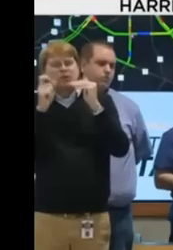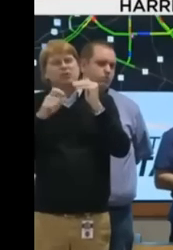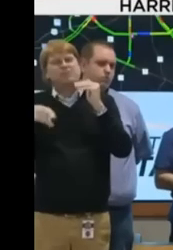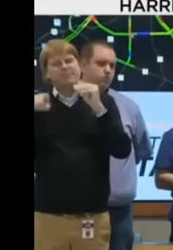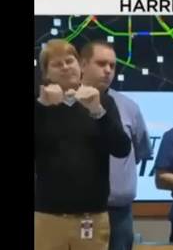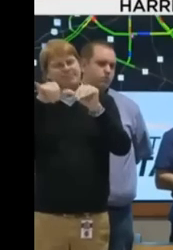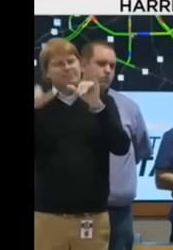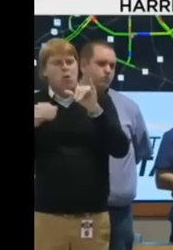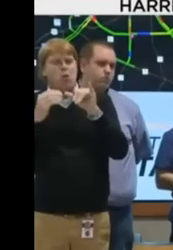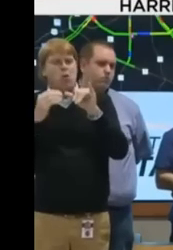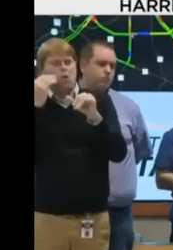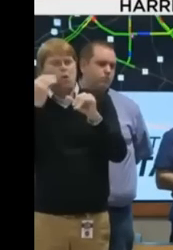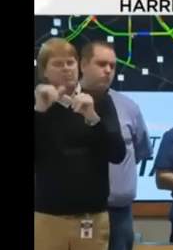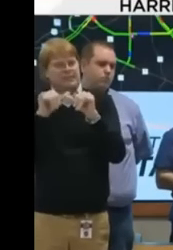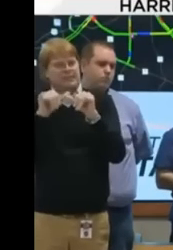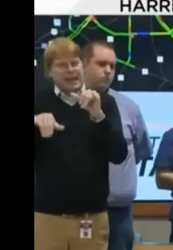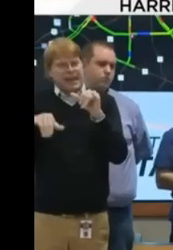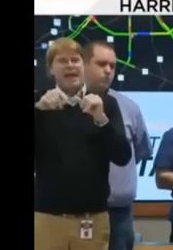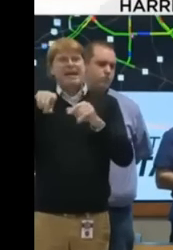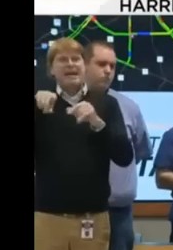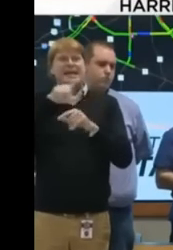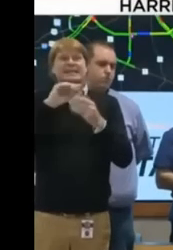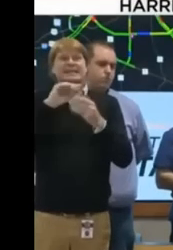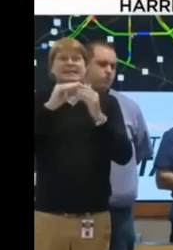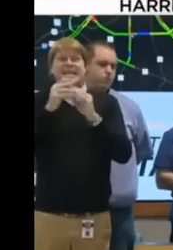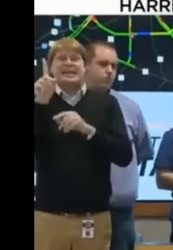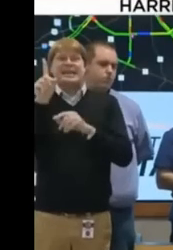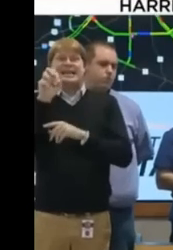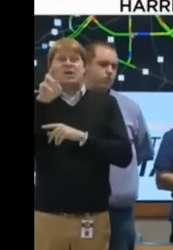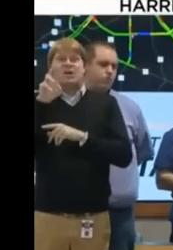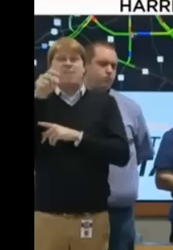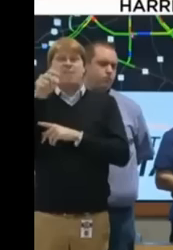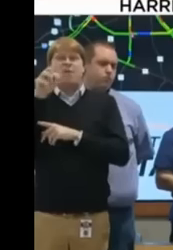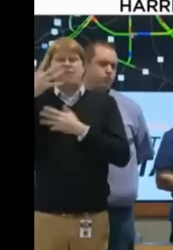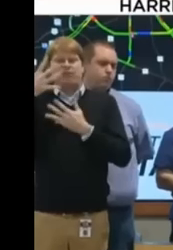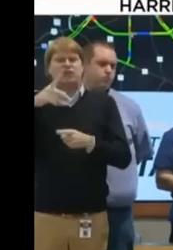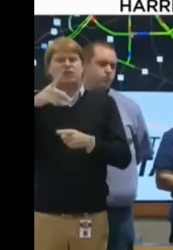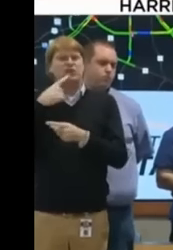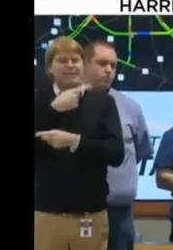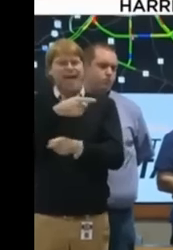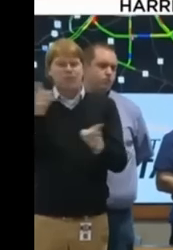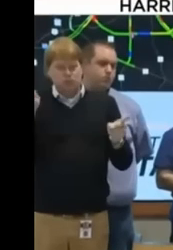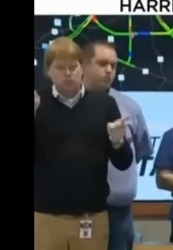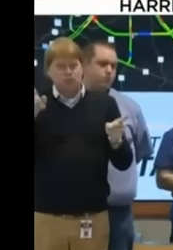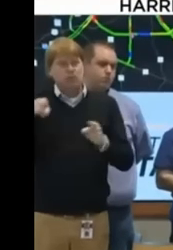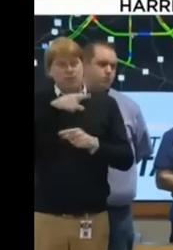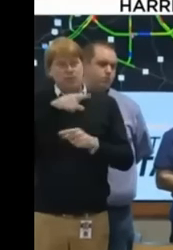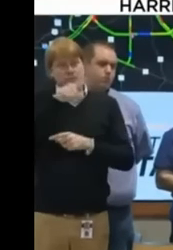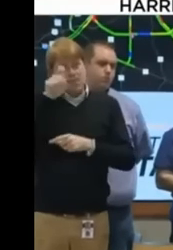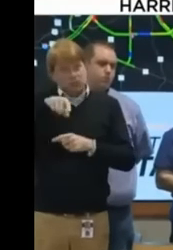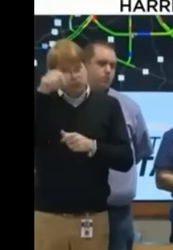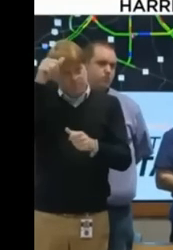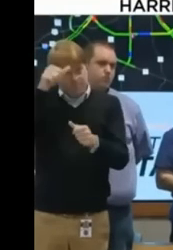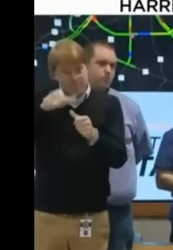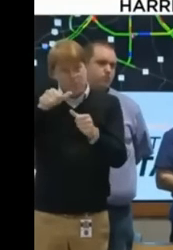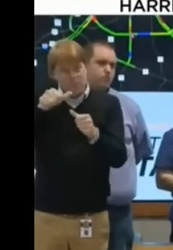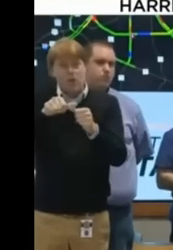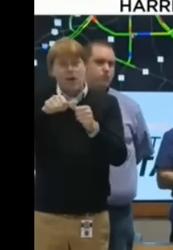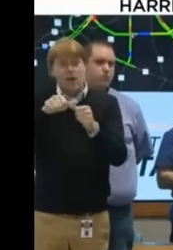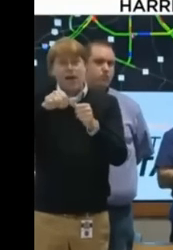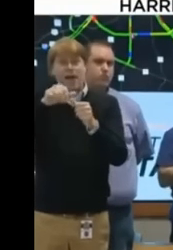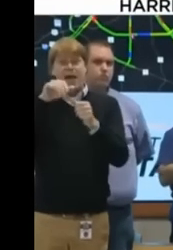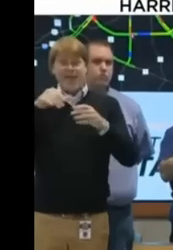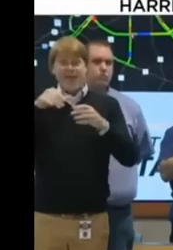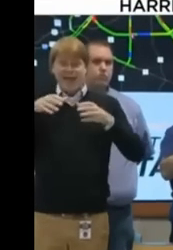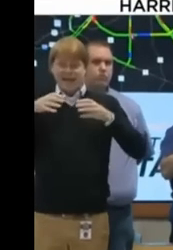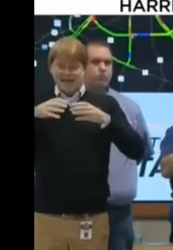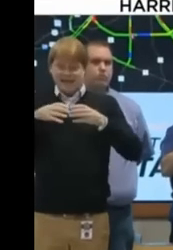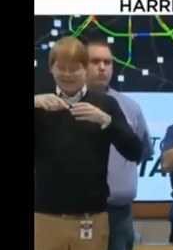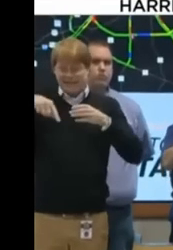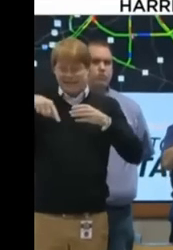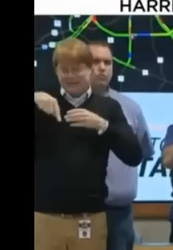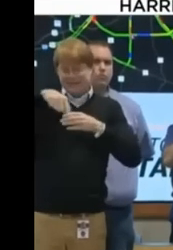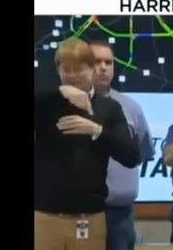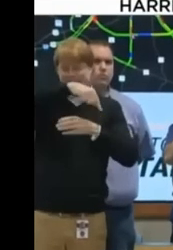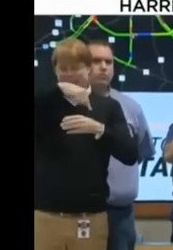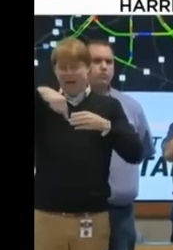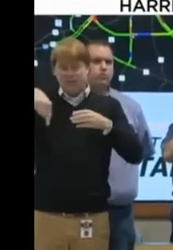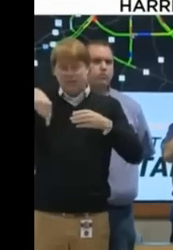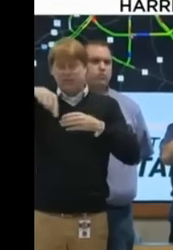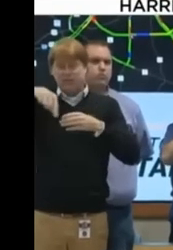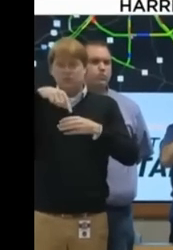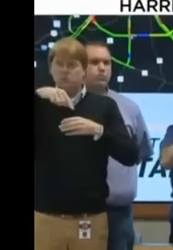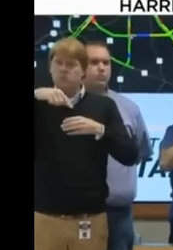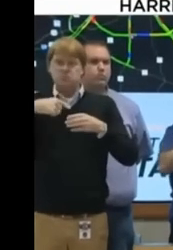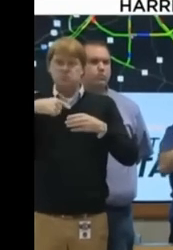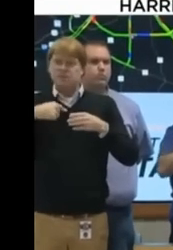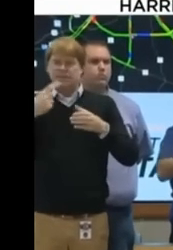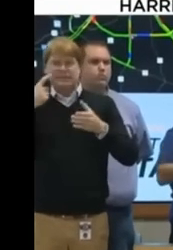in place, which the city of Deer Park has announced. It's important to remember, outside of that immediate area, we are